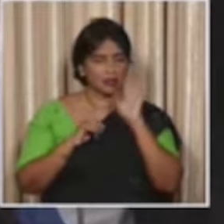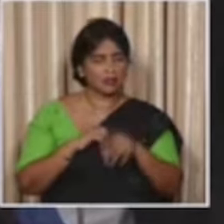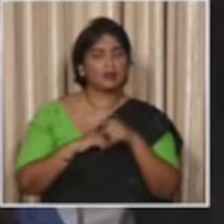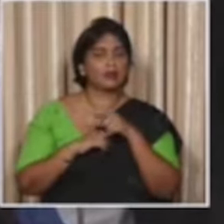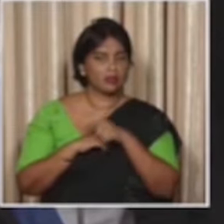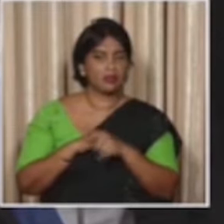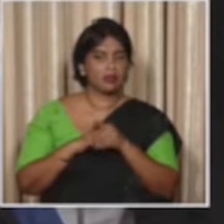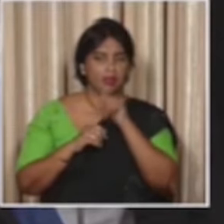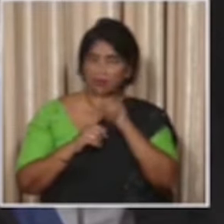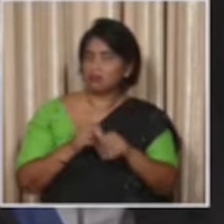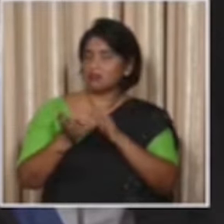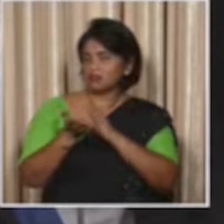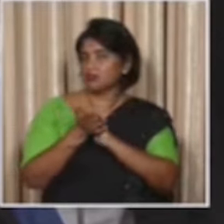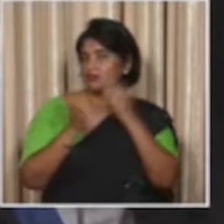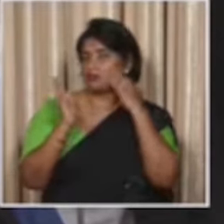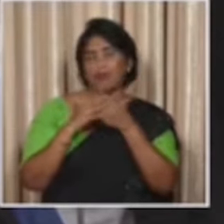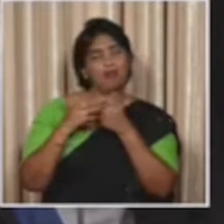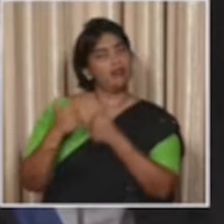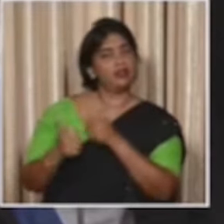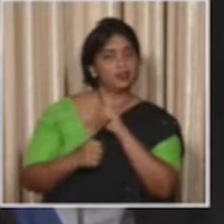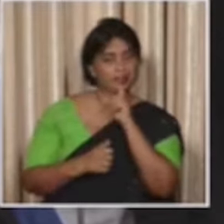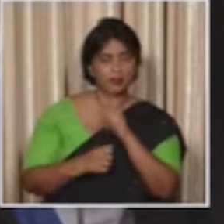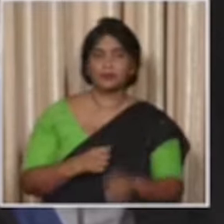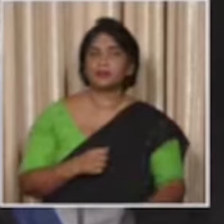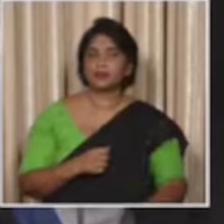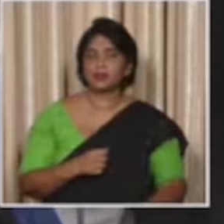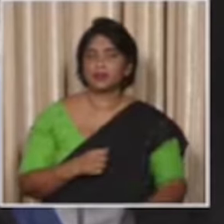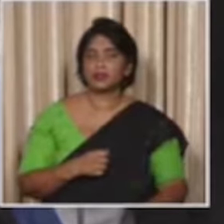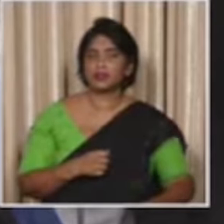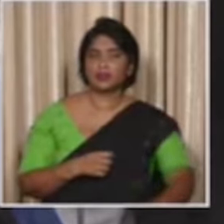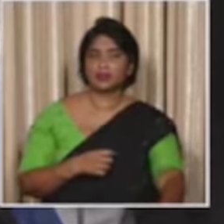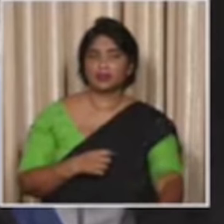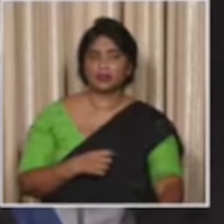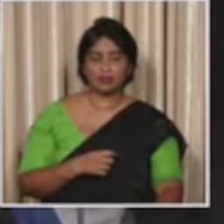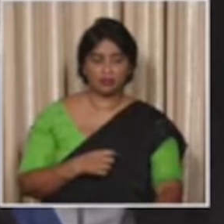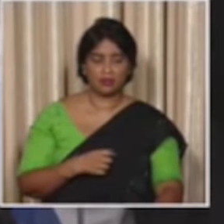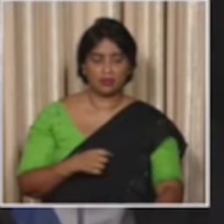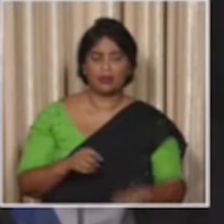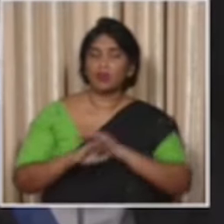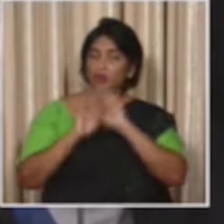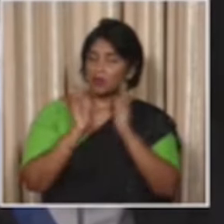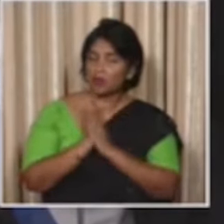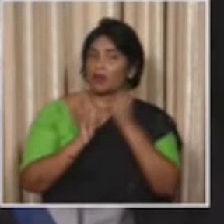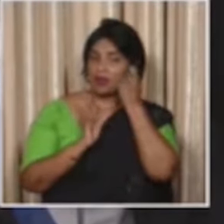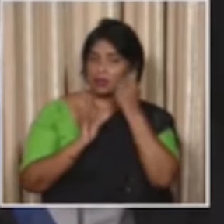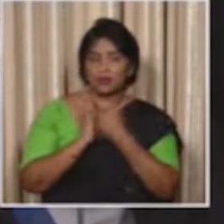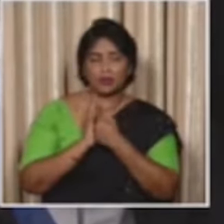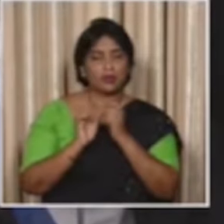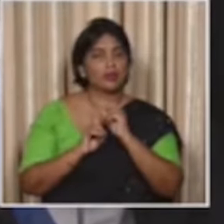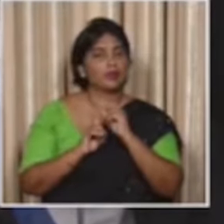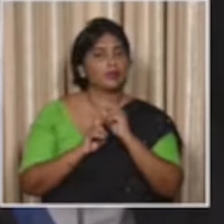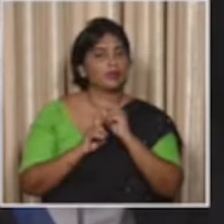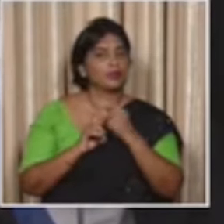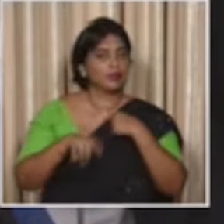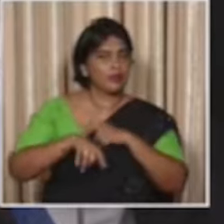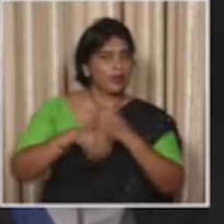your bragging about this whole concept. Mr. Speaker, I have very limited time. Now, I am also taking